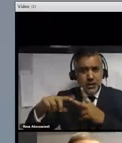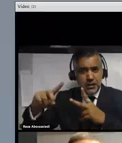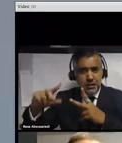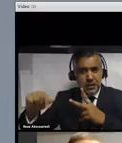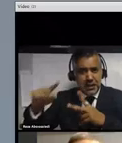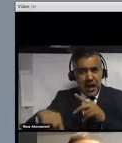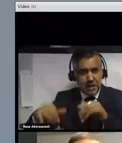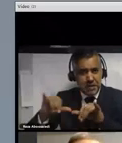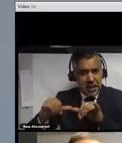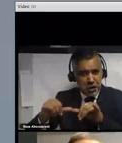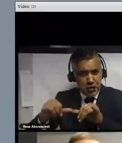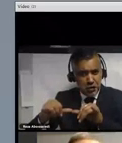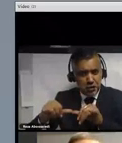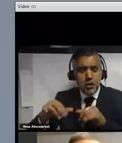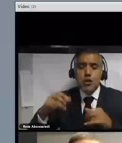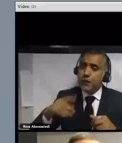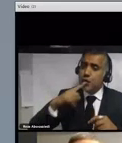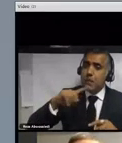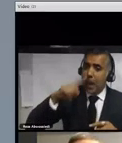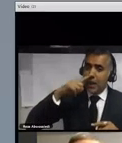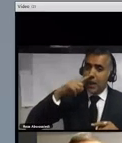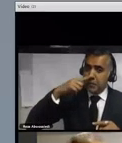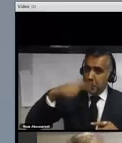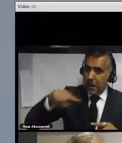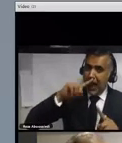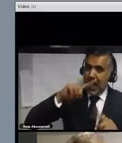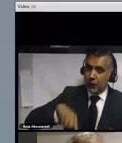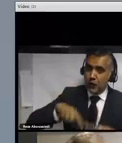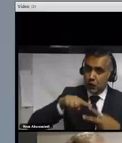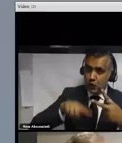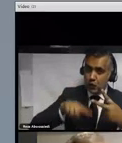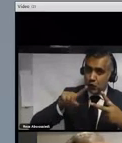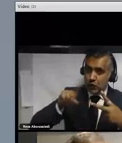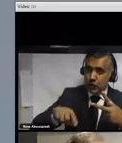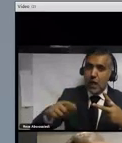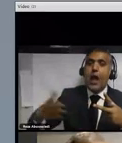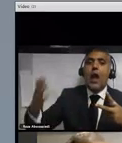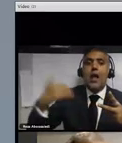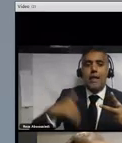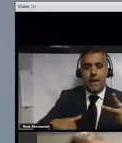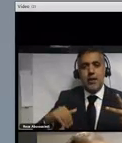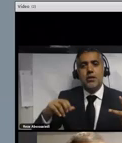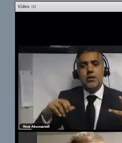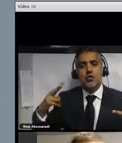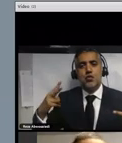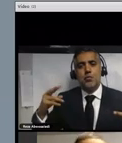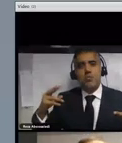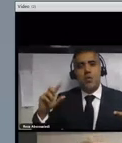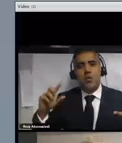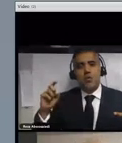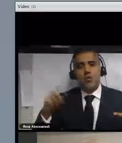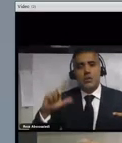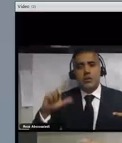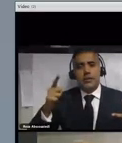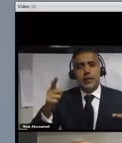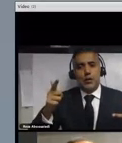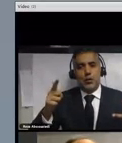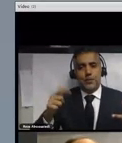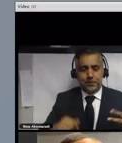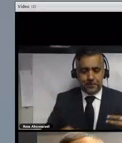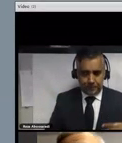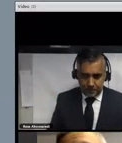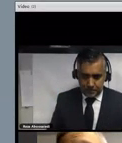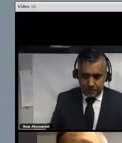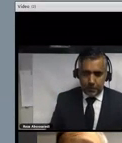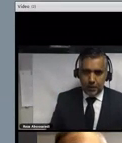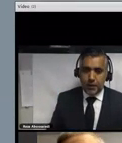be measured. So if you could address those two questions, Dan, and then maybe come back for another two. Sure.